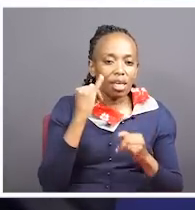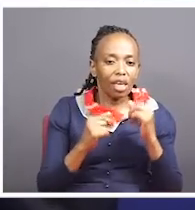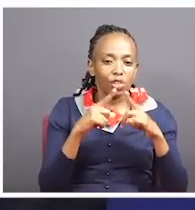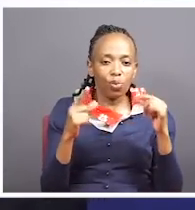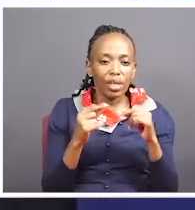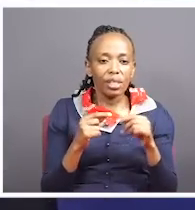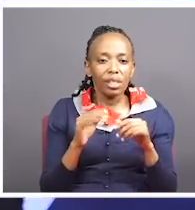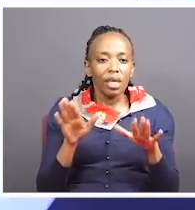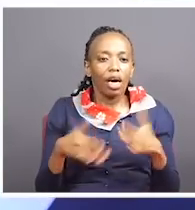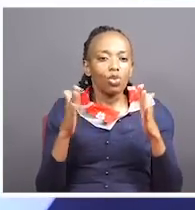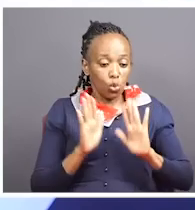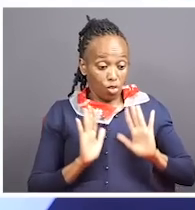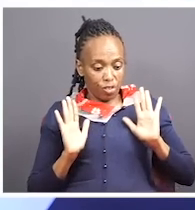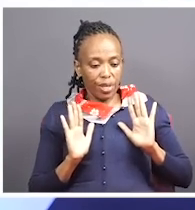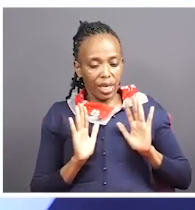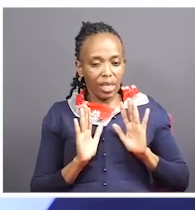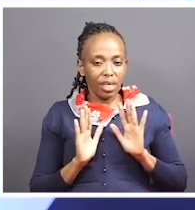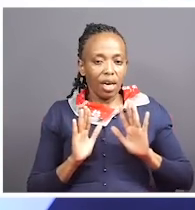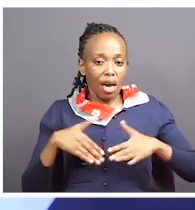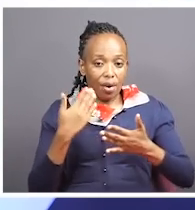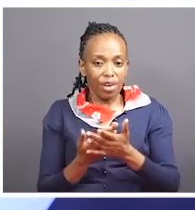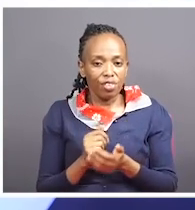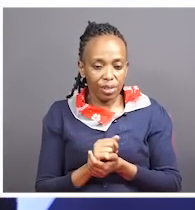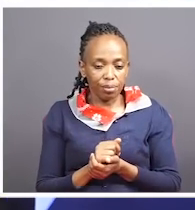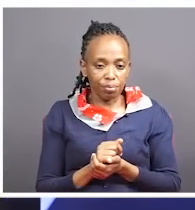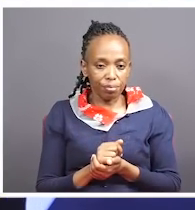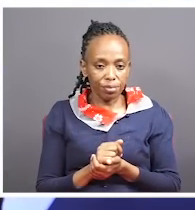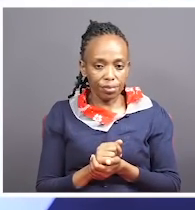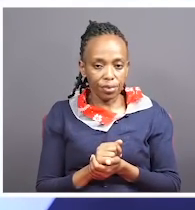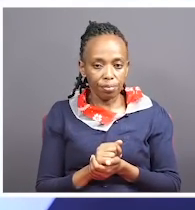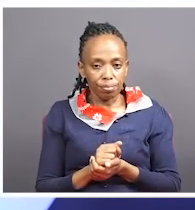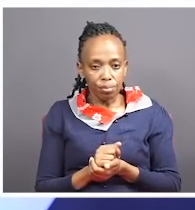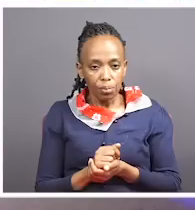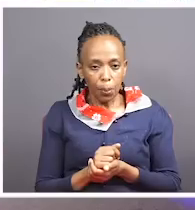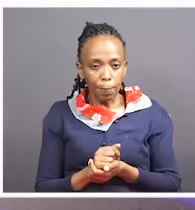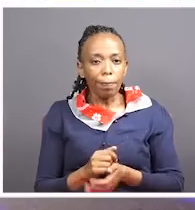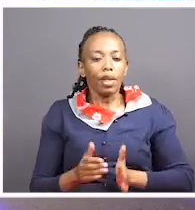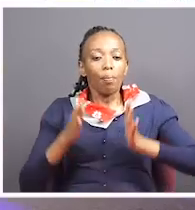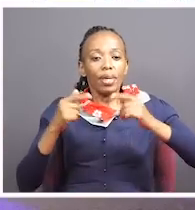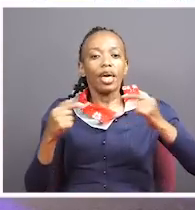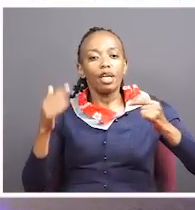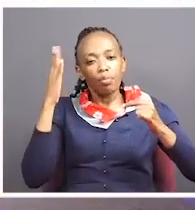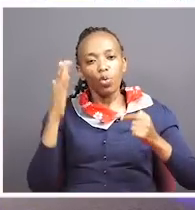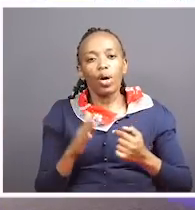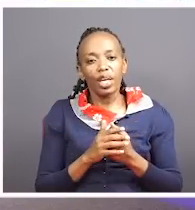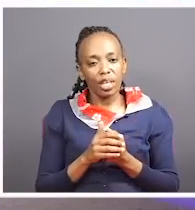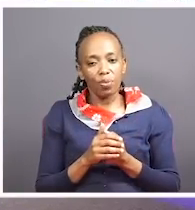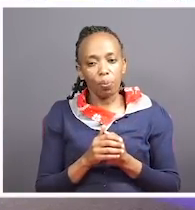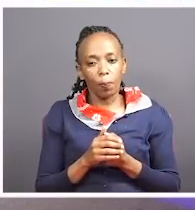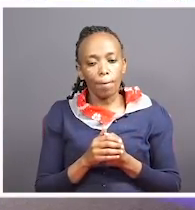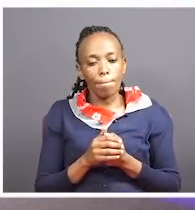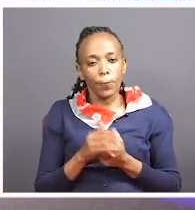parting shot as you go, how to avoid a sense of arrival. It's a big enemy because